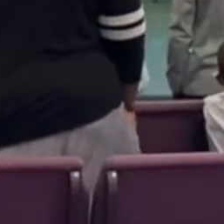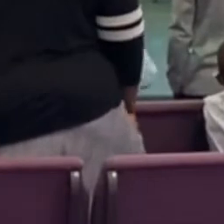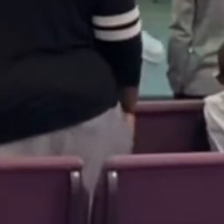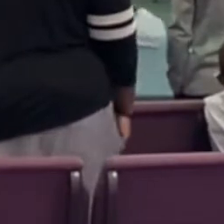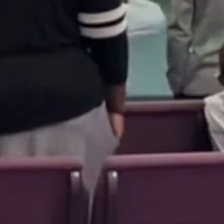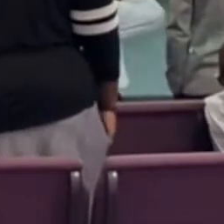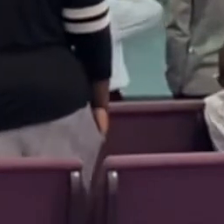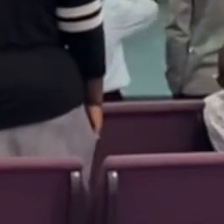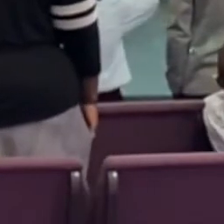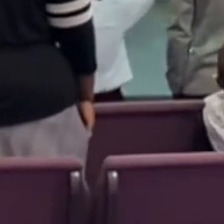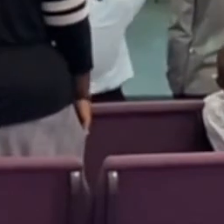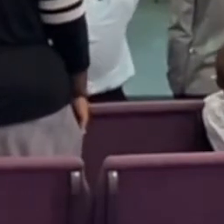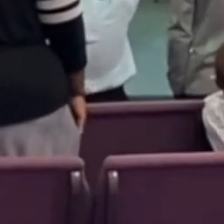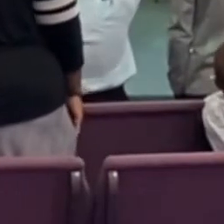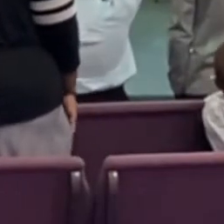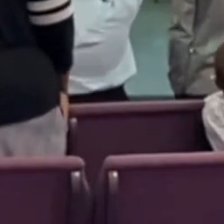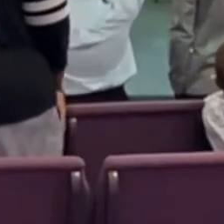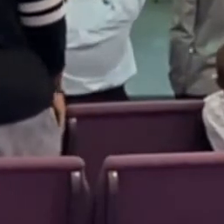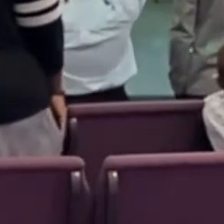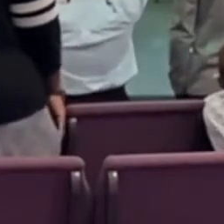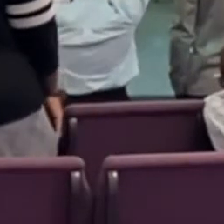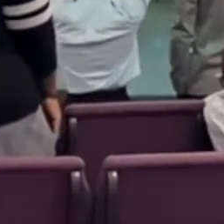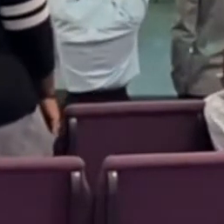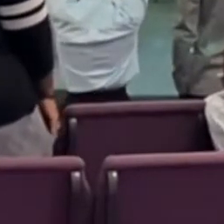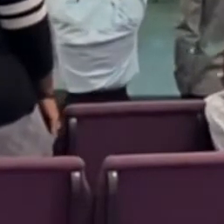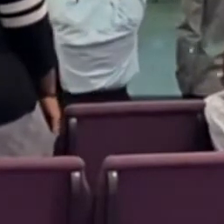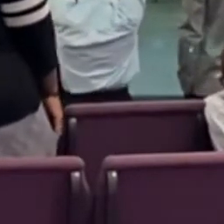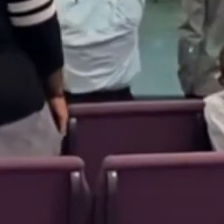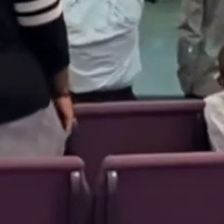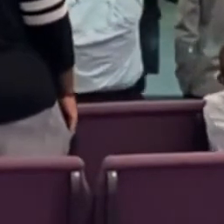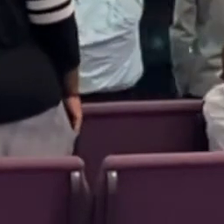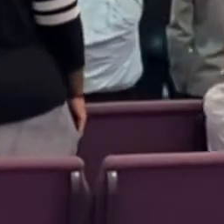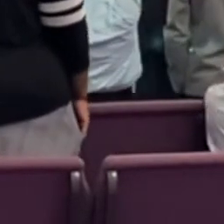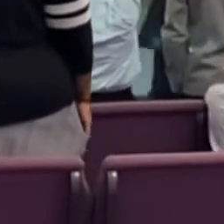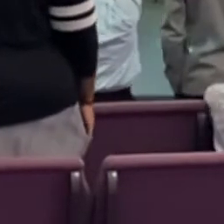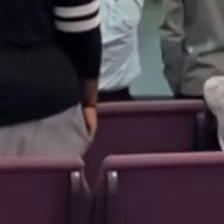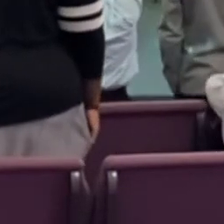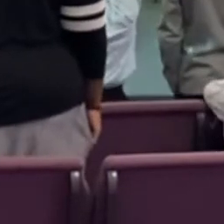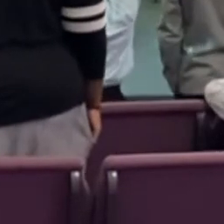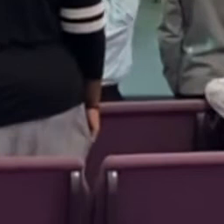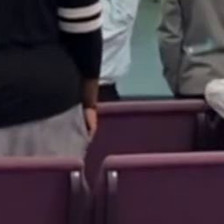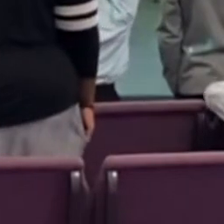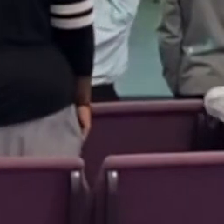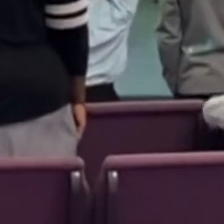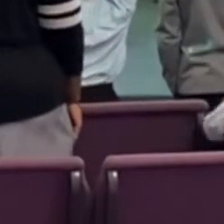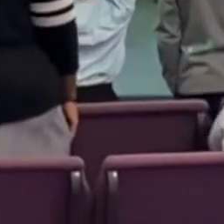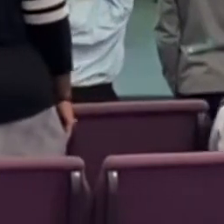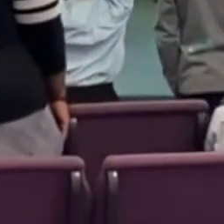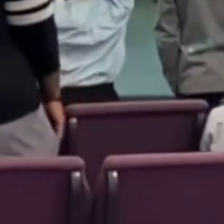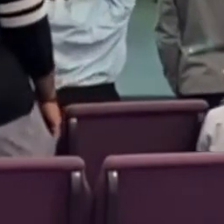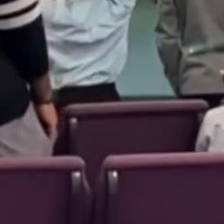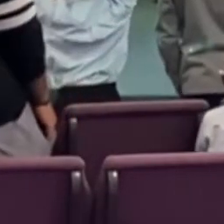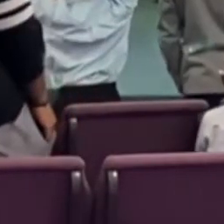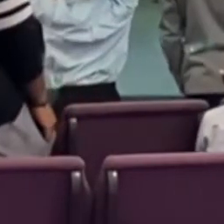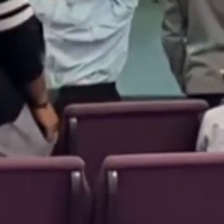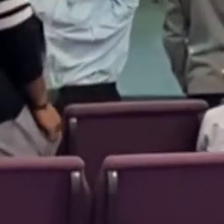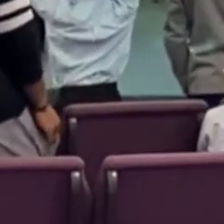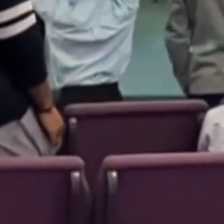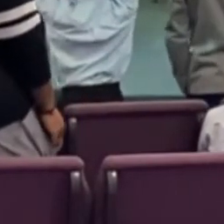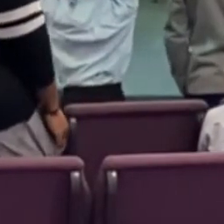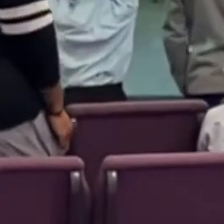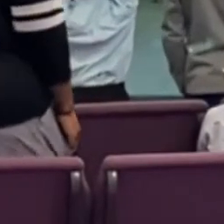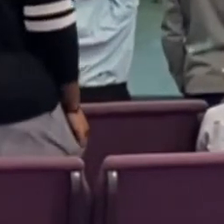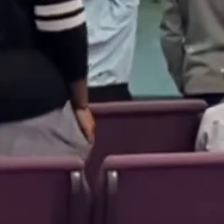my spirit, and they shall prophesy, and I will show wonders in the heaven above, and signs in the